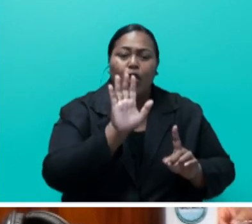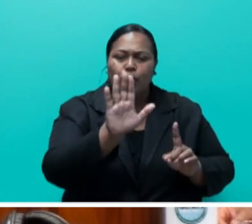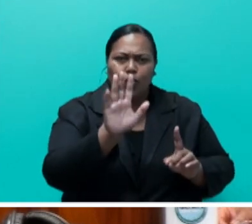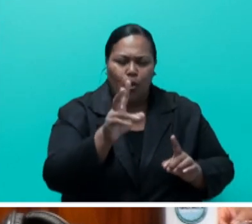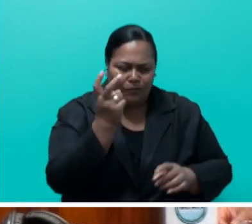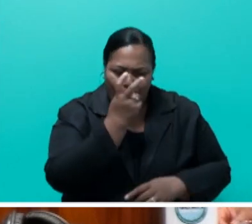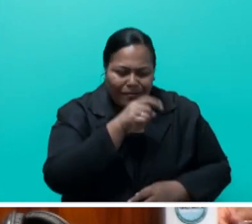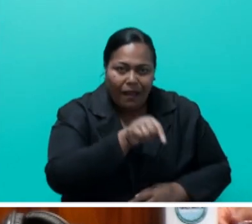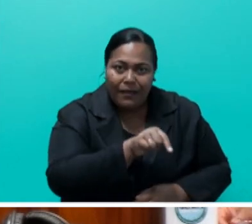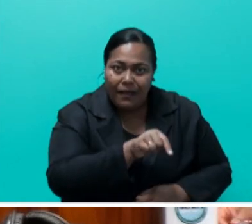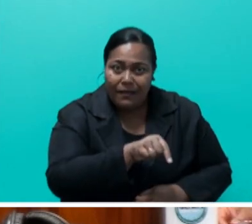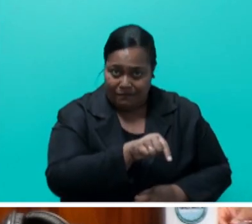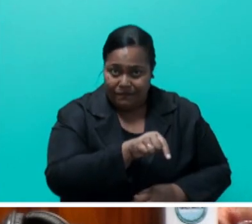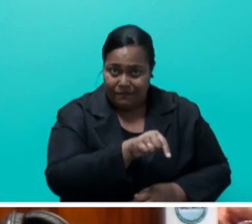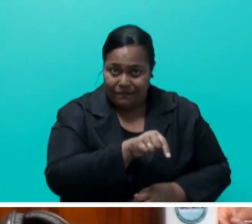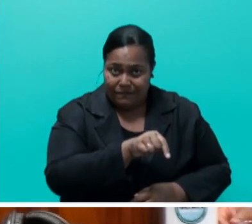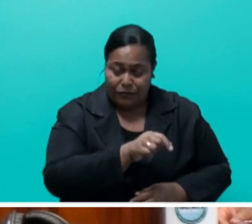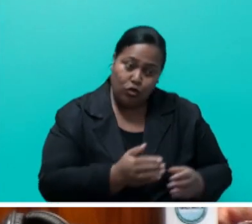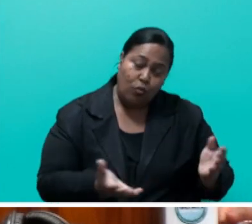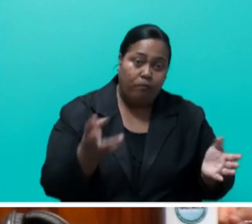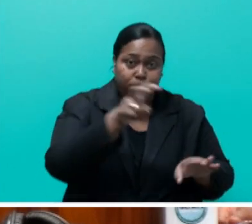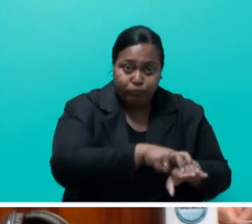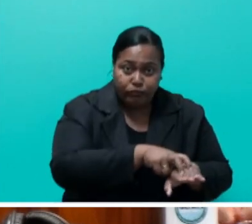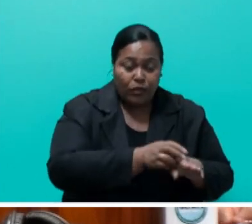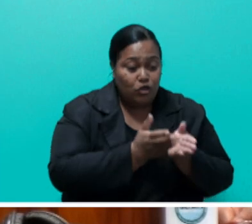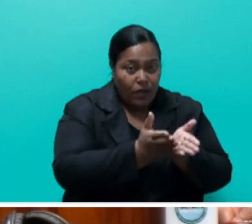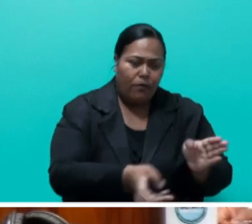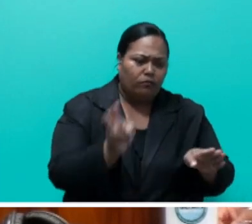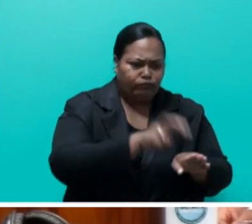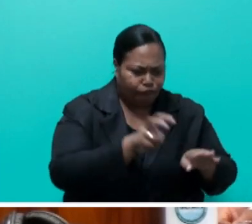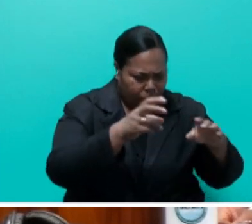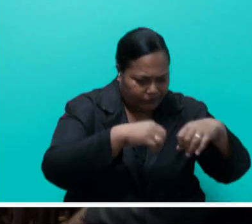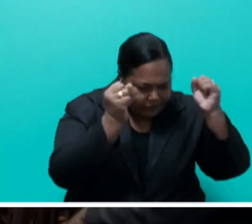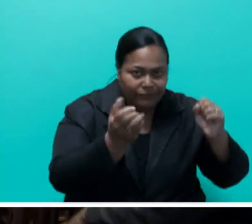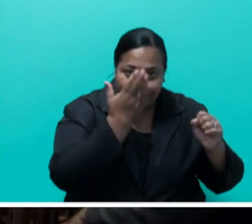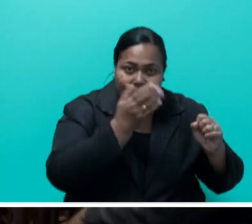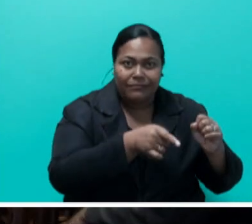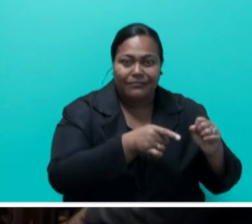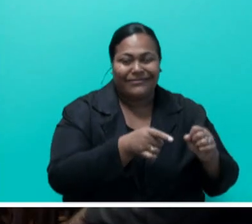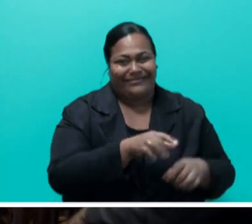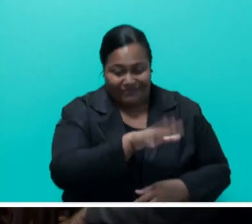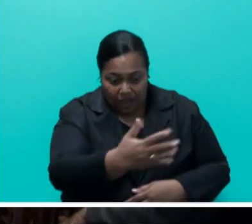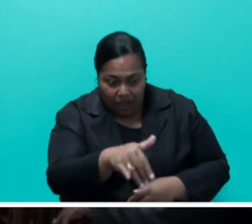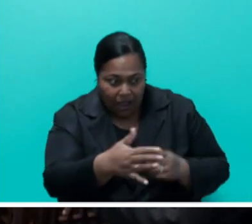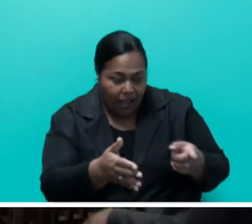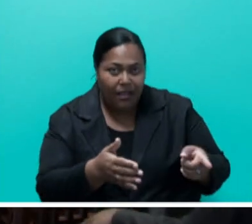search, board and search for illegal contraband? Thank you. Thank you, Honourable Minister.